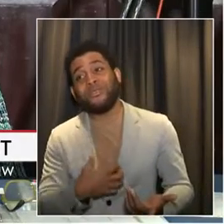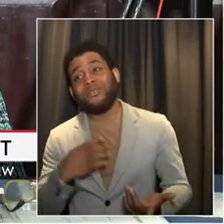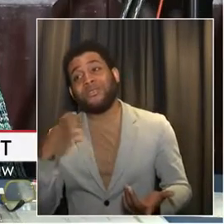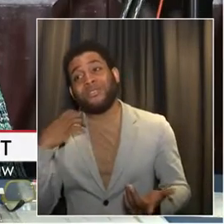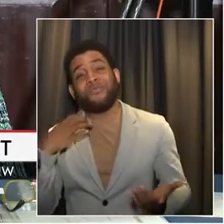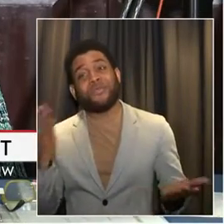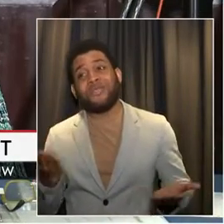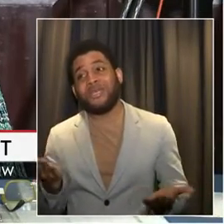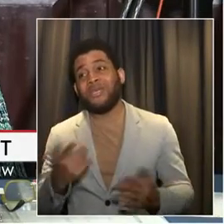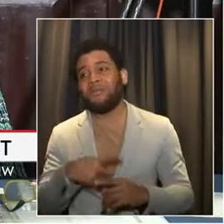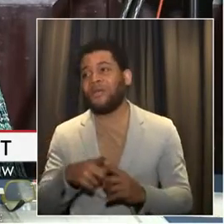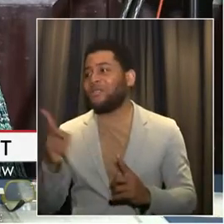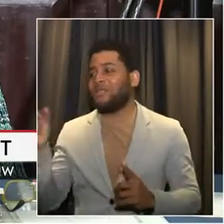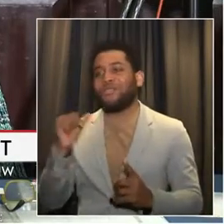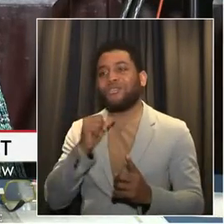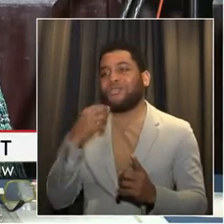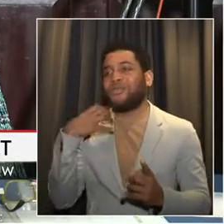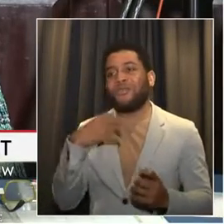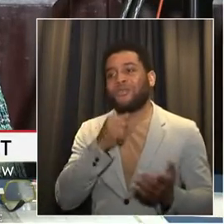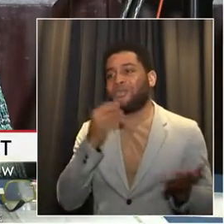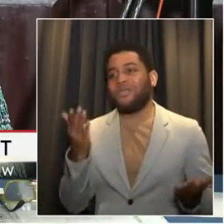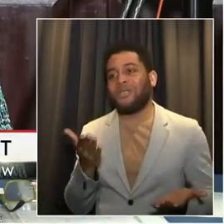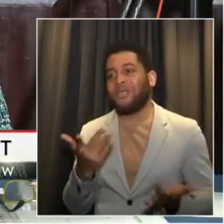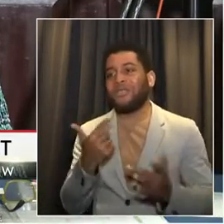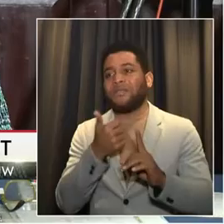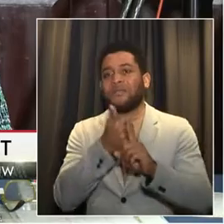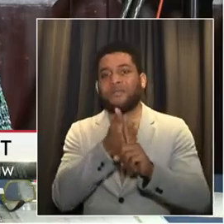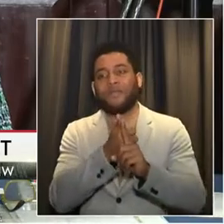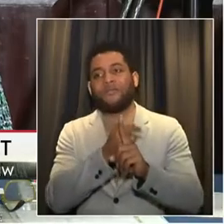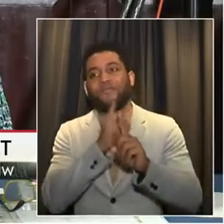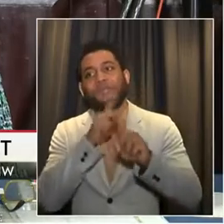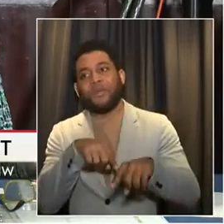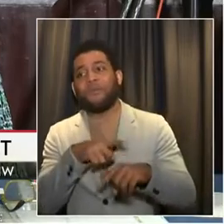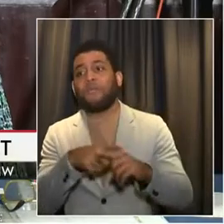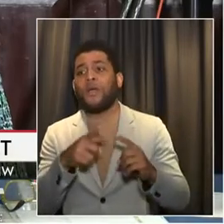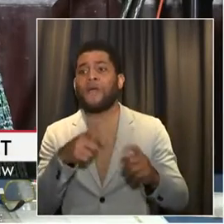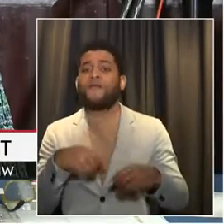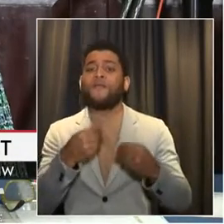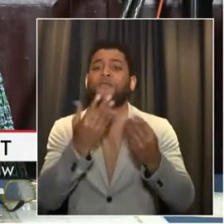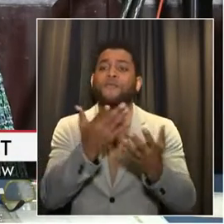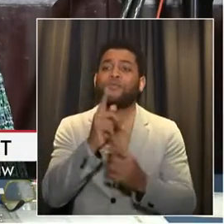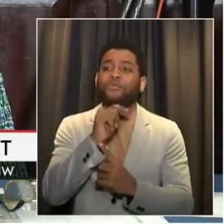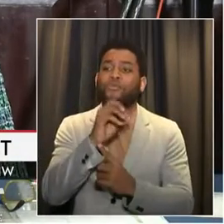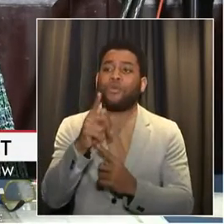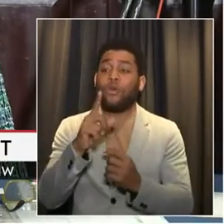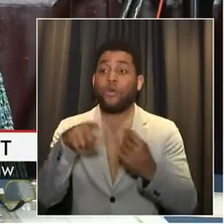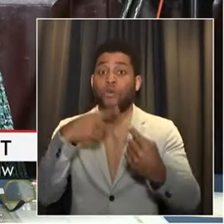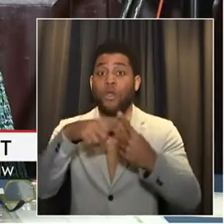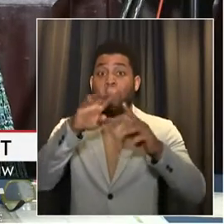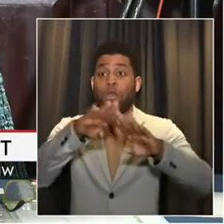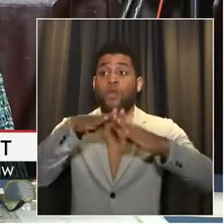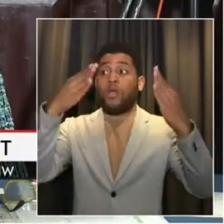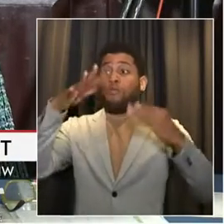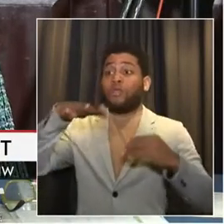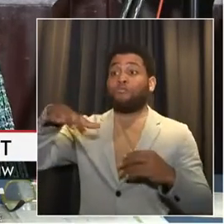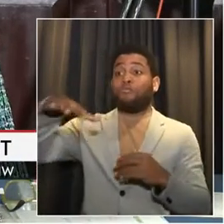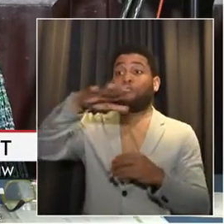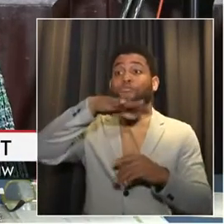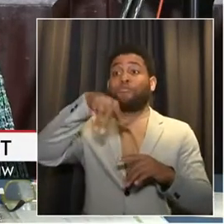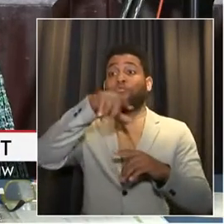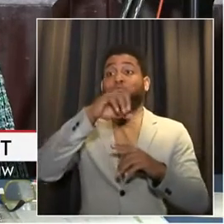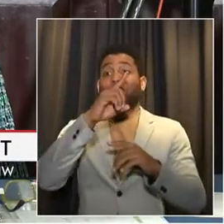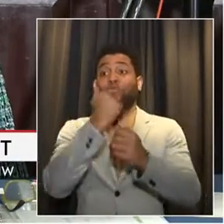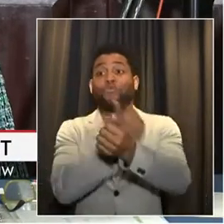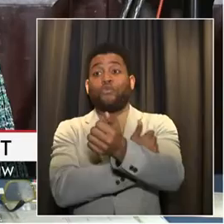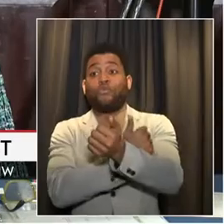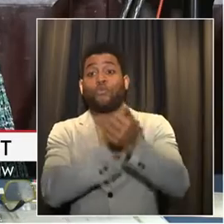it gives her a tool when they have an open air drug market to actually close it and prevent